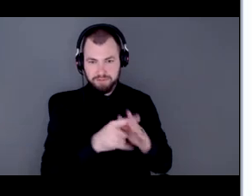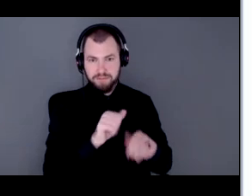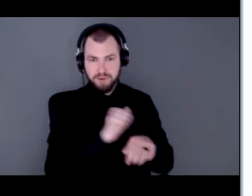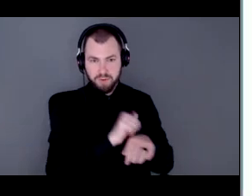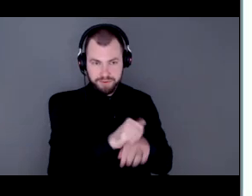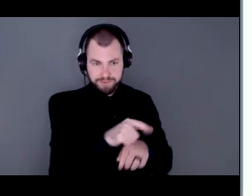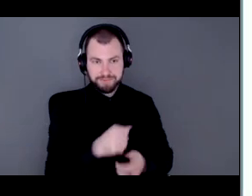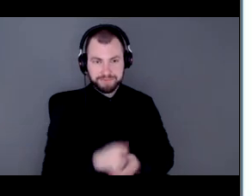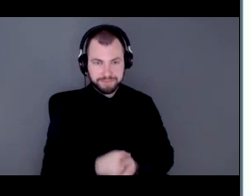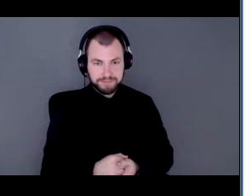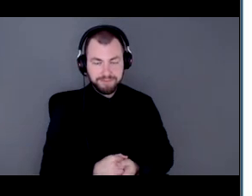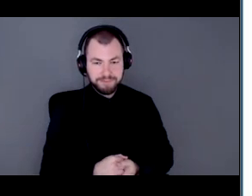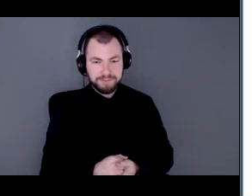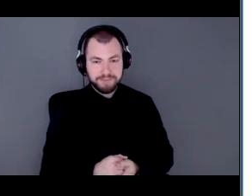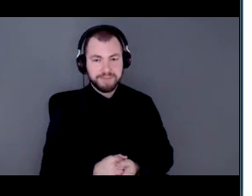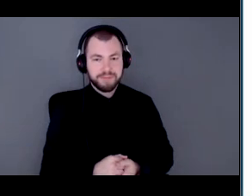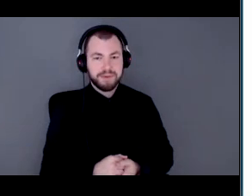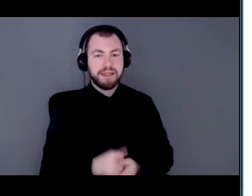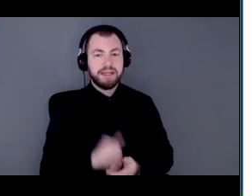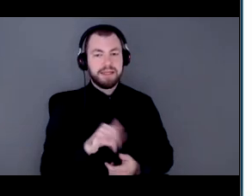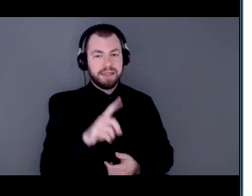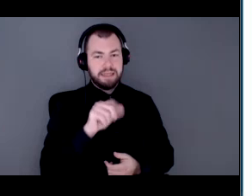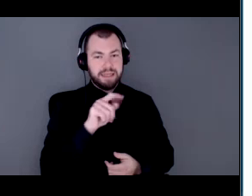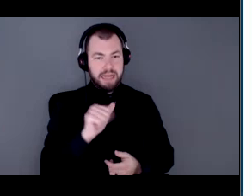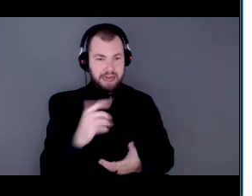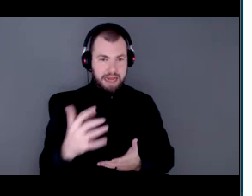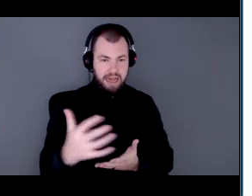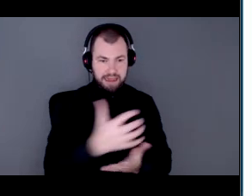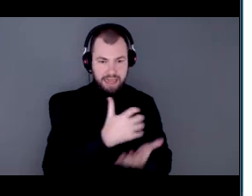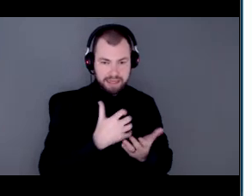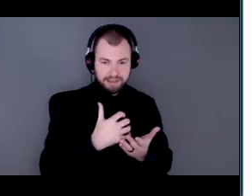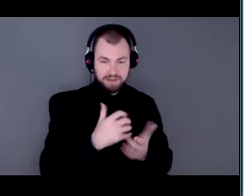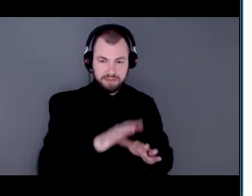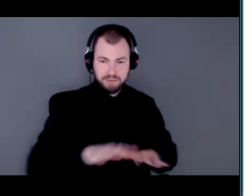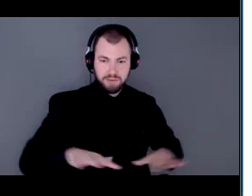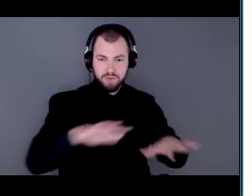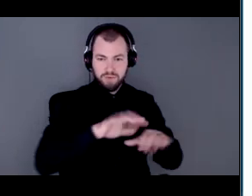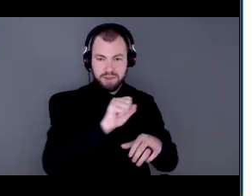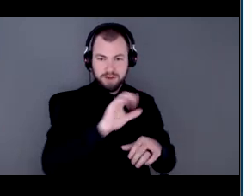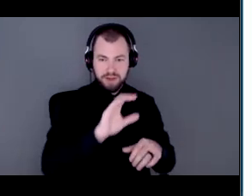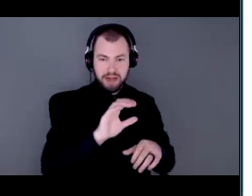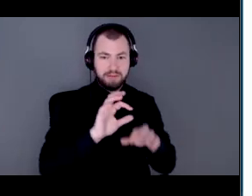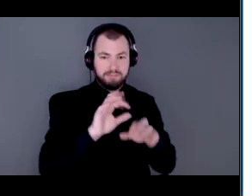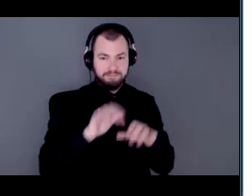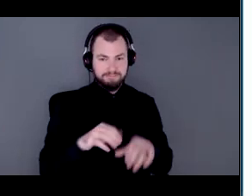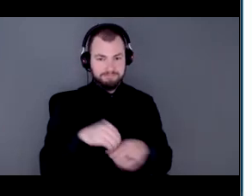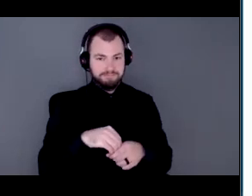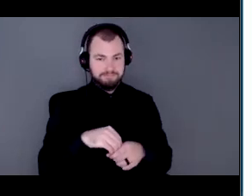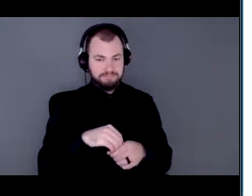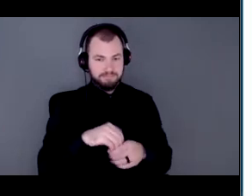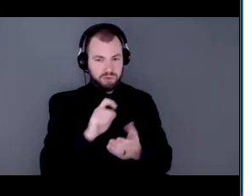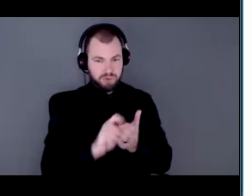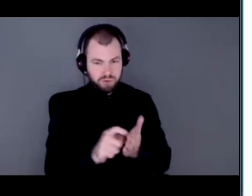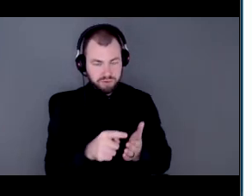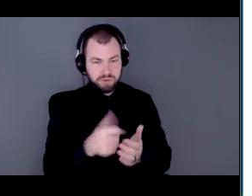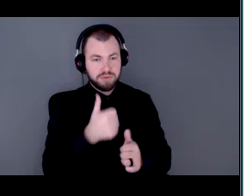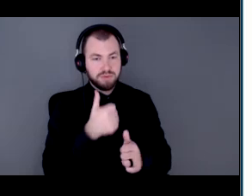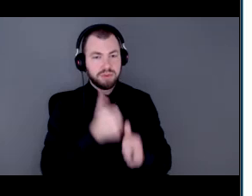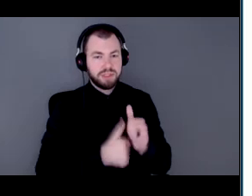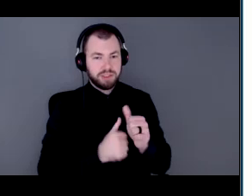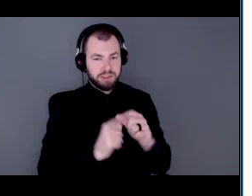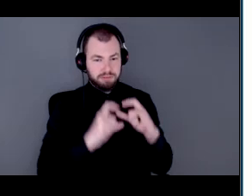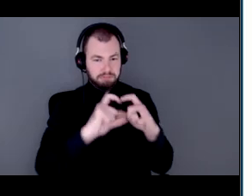And these are the data that have been collected throughout South Carolina and entered into the Litter Journal. Each hexagon here represents anywhere from one